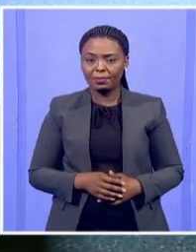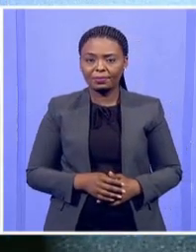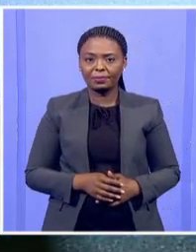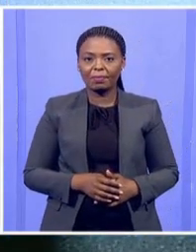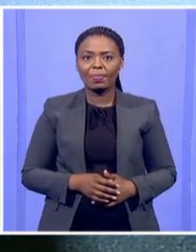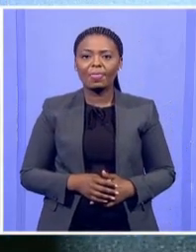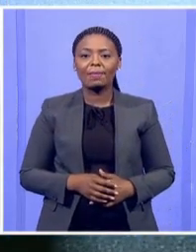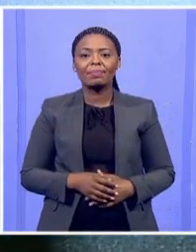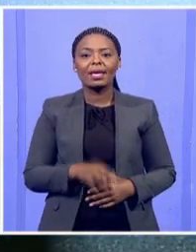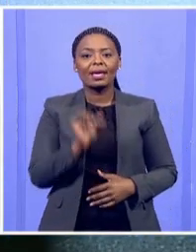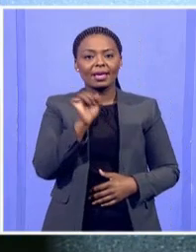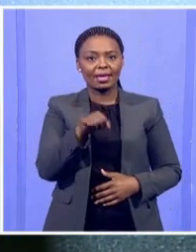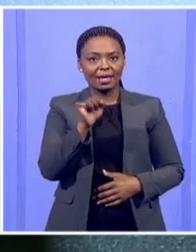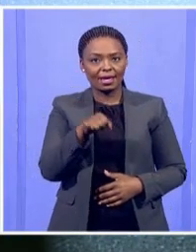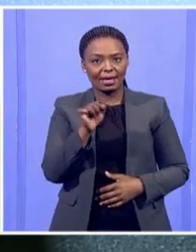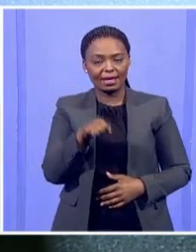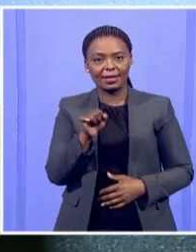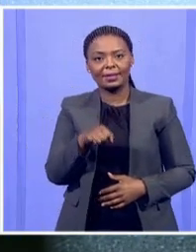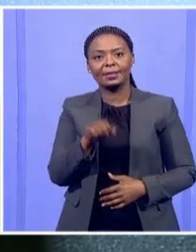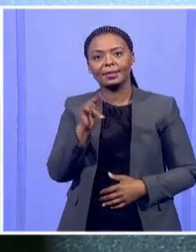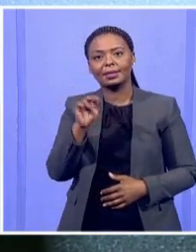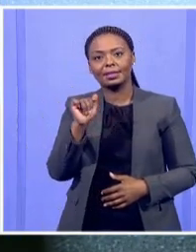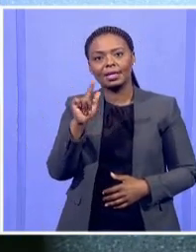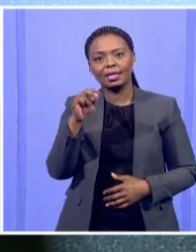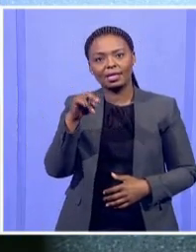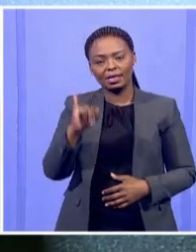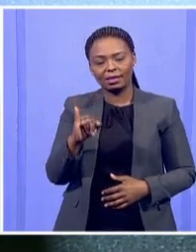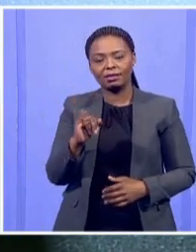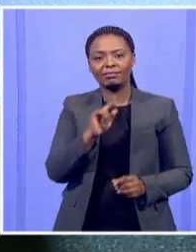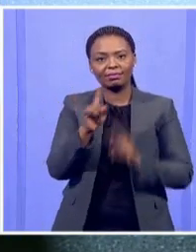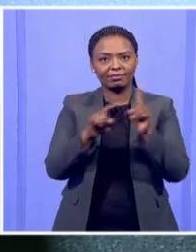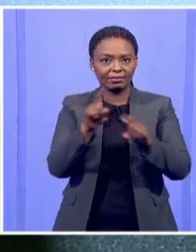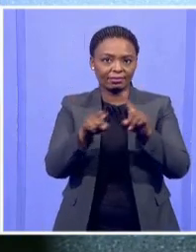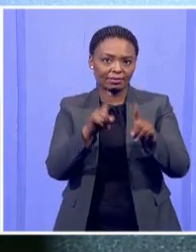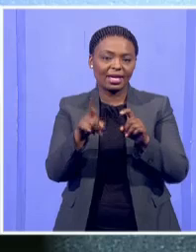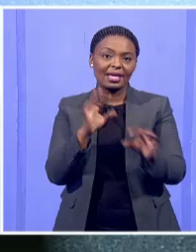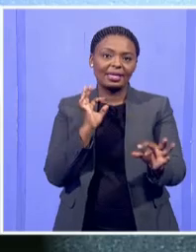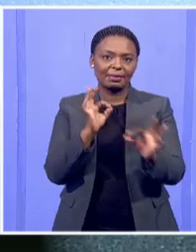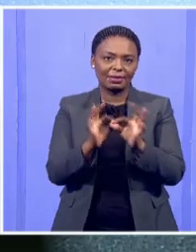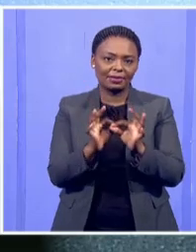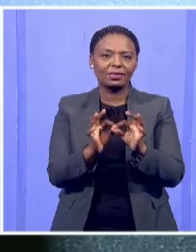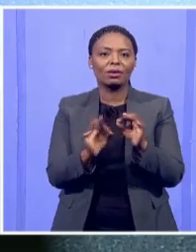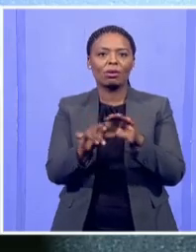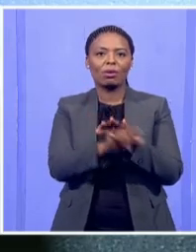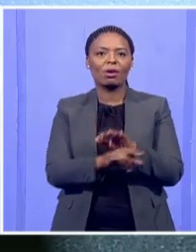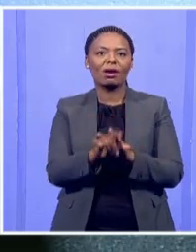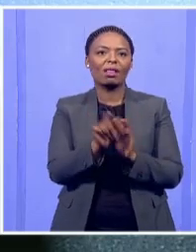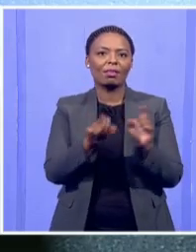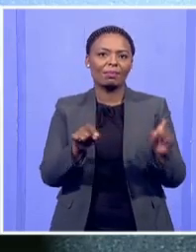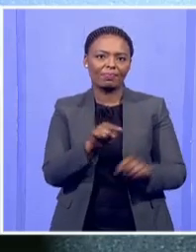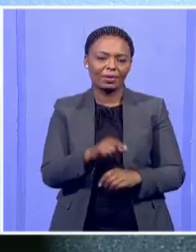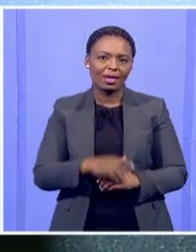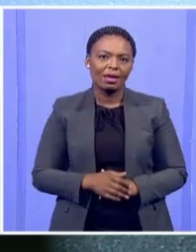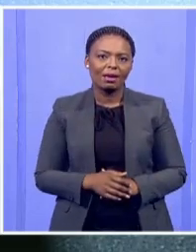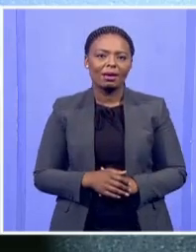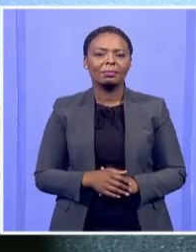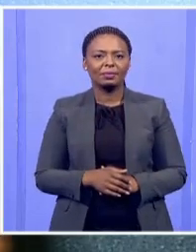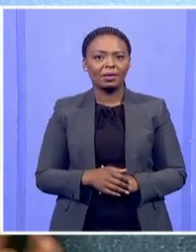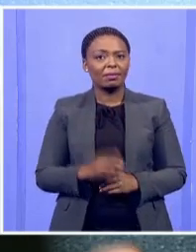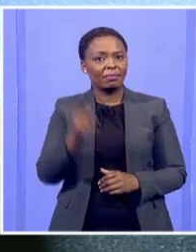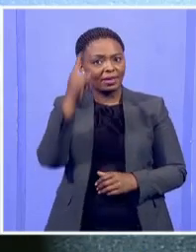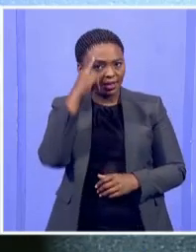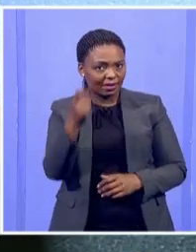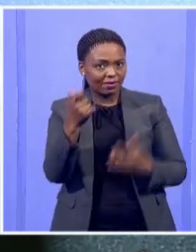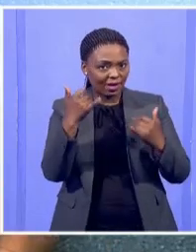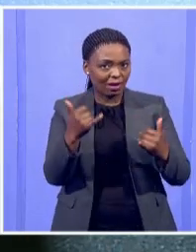Yes, Naledi, those are some of the questions that we've been asking around, specifically to the locals. Do they believe that they will continue